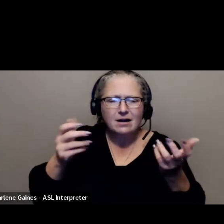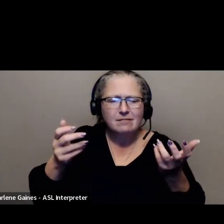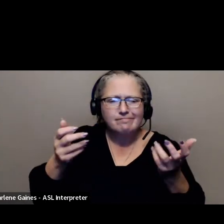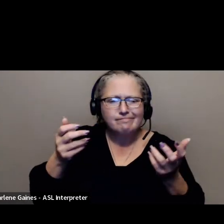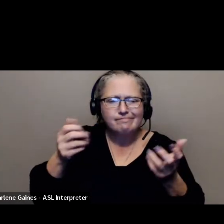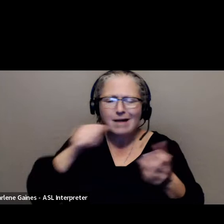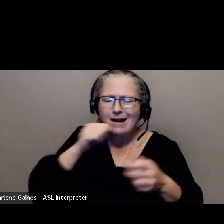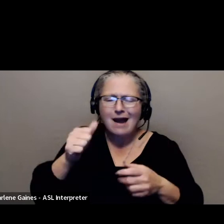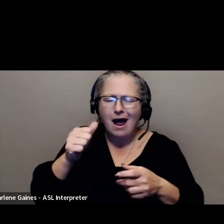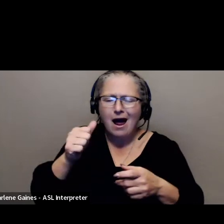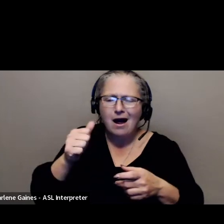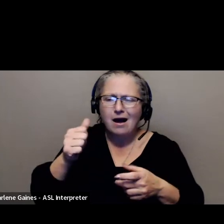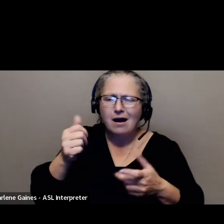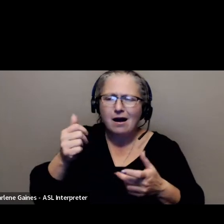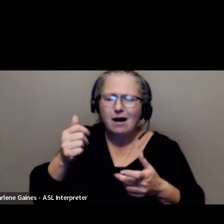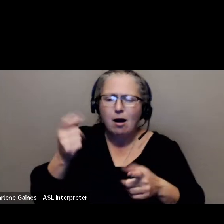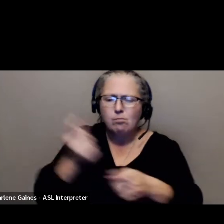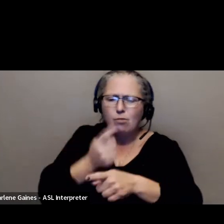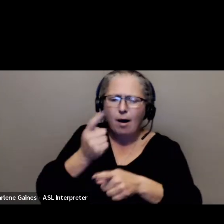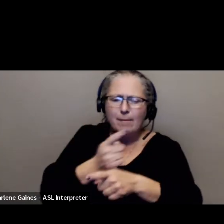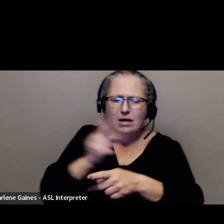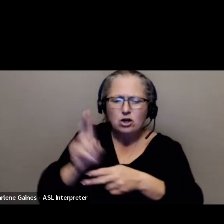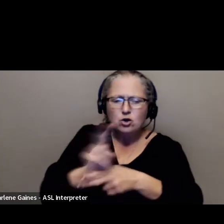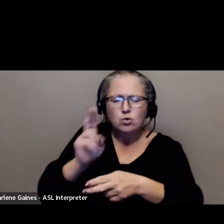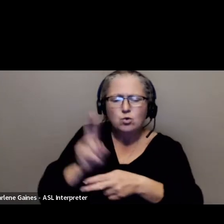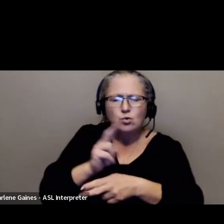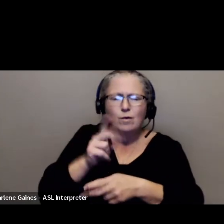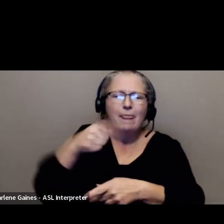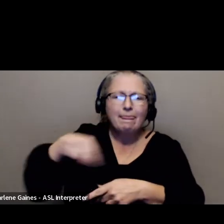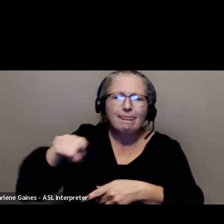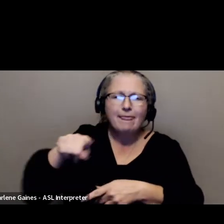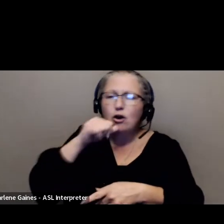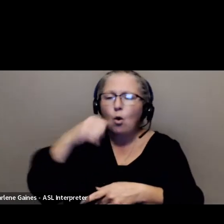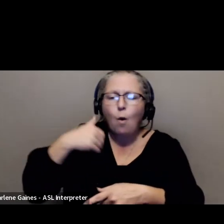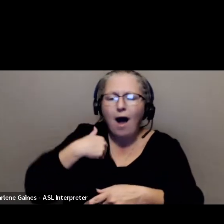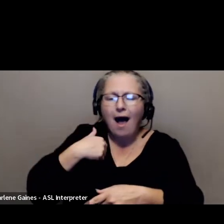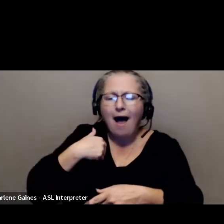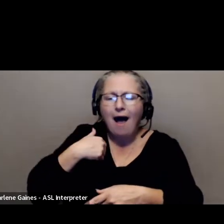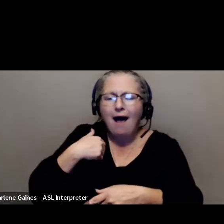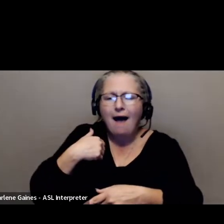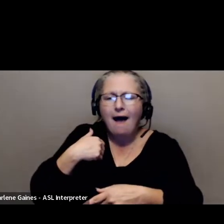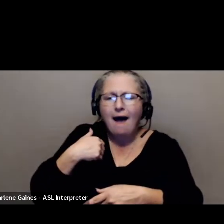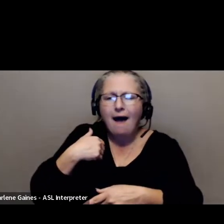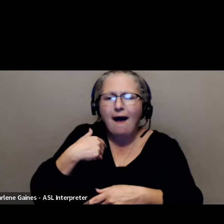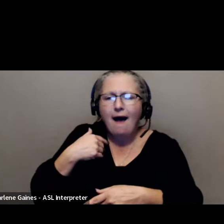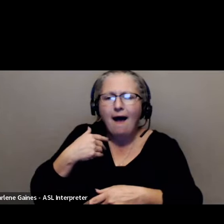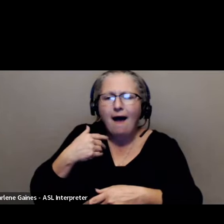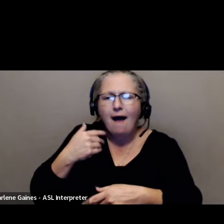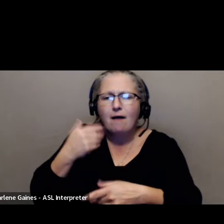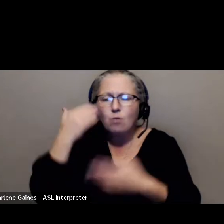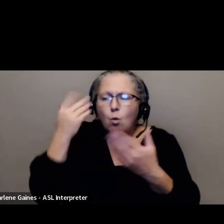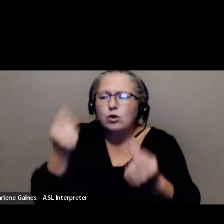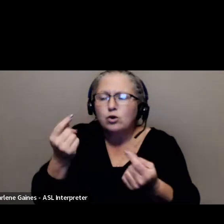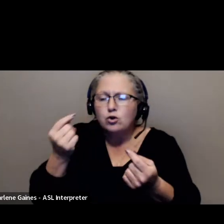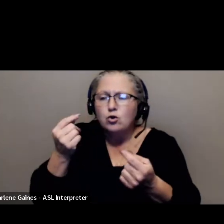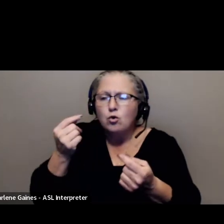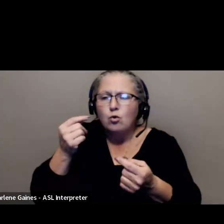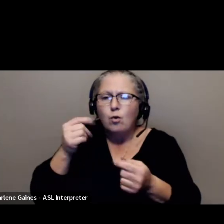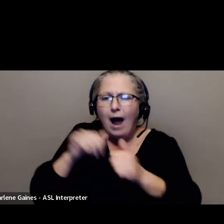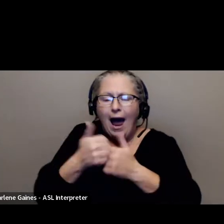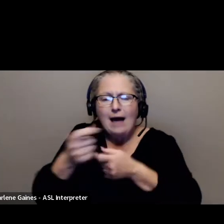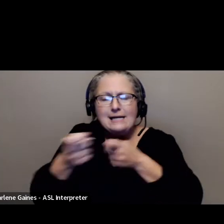not properly utilizing. I mean, they don't have the tools to deal with such crazy